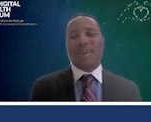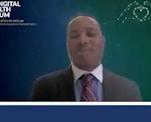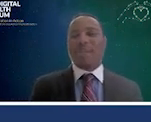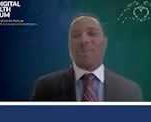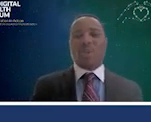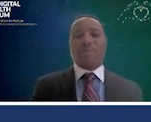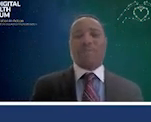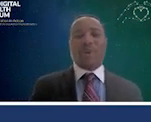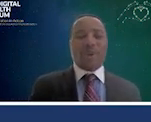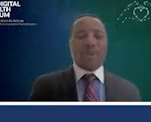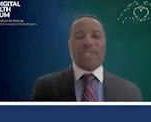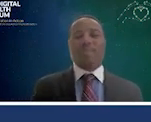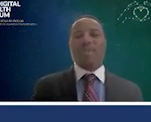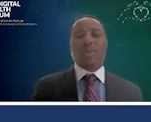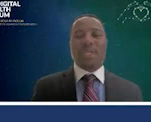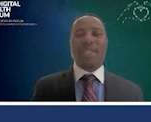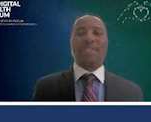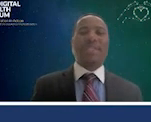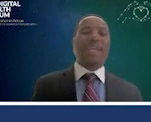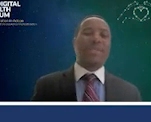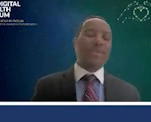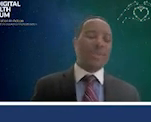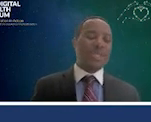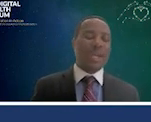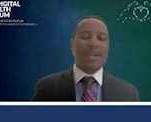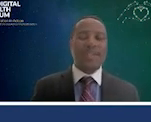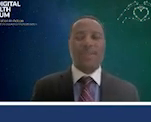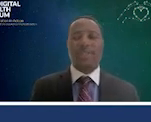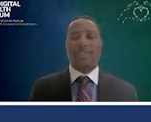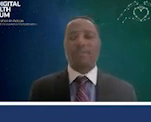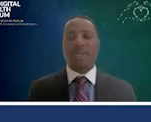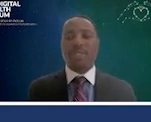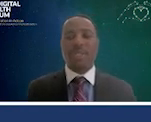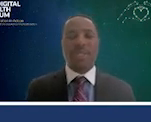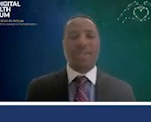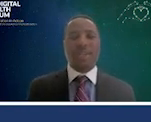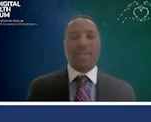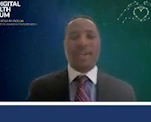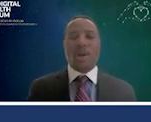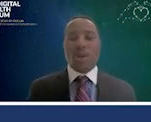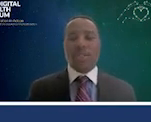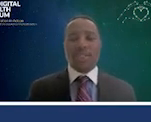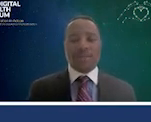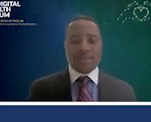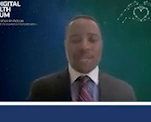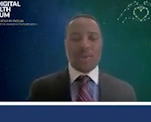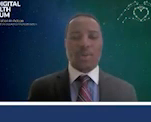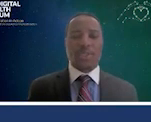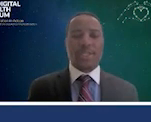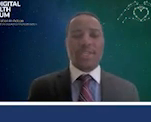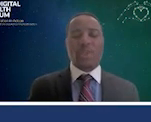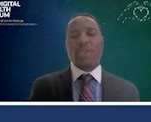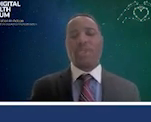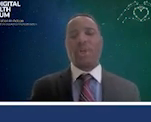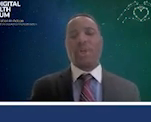didn't stop there. We've always been working together with Doctors of BC, colleagues and